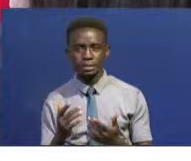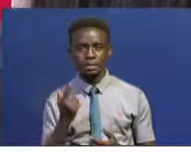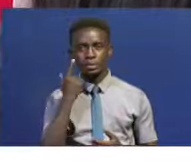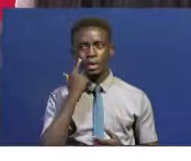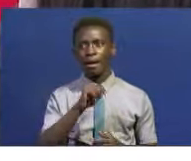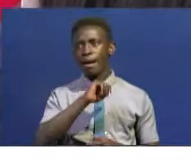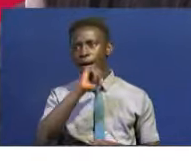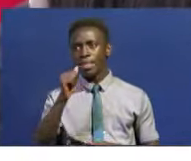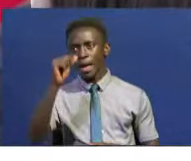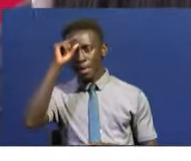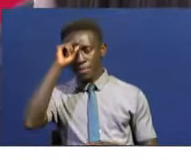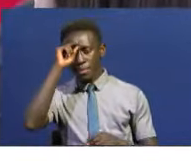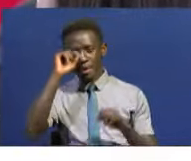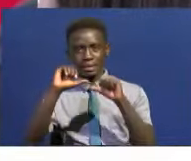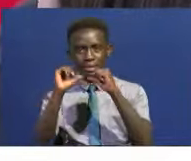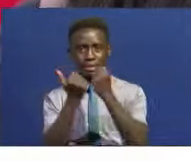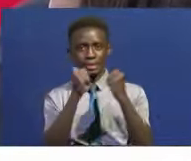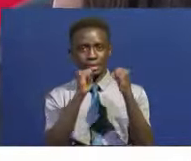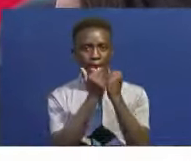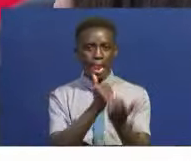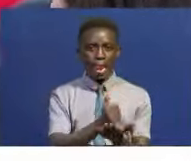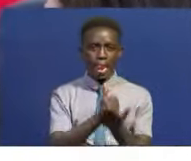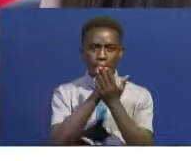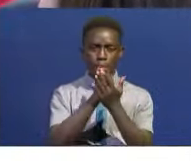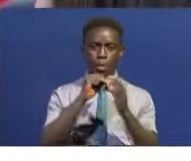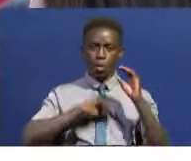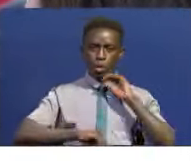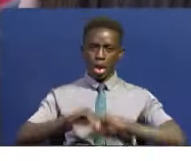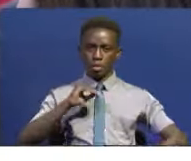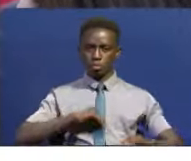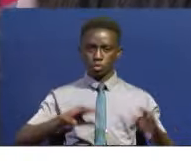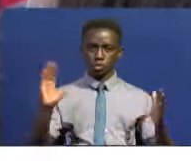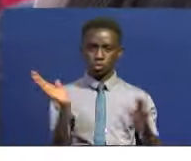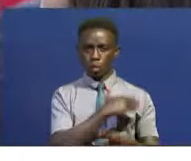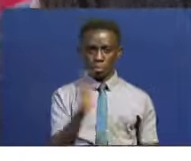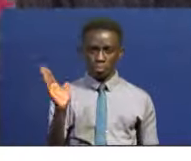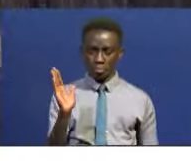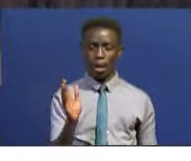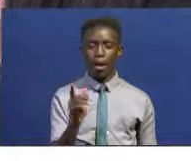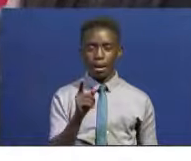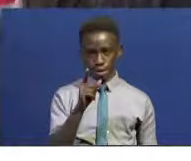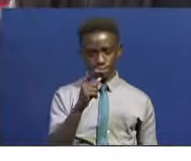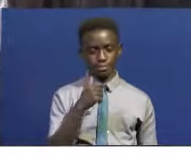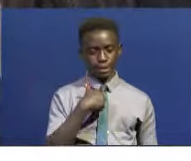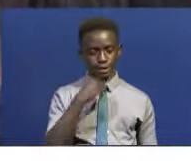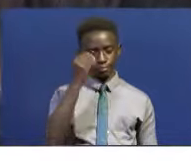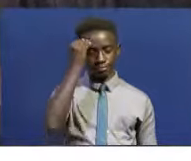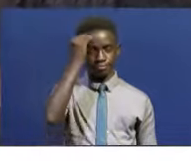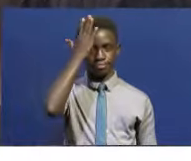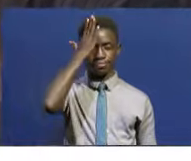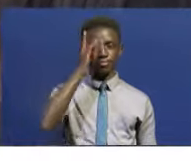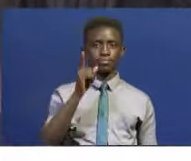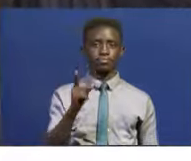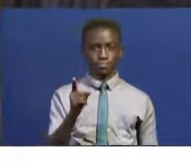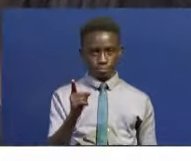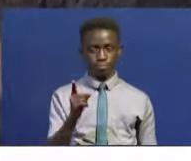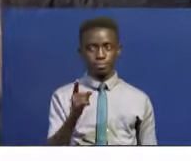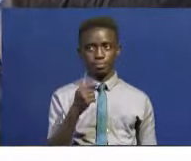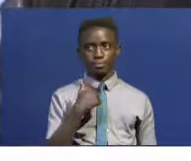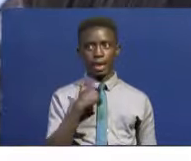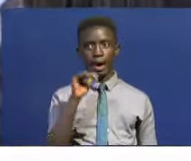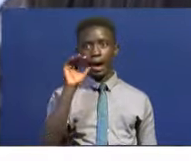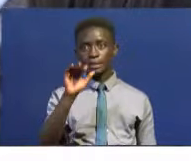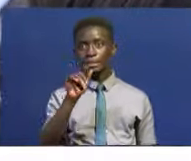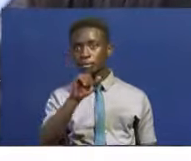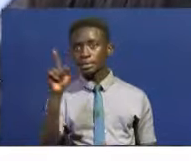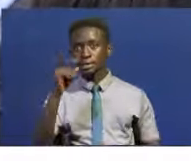agencies in bids to fight corruption, that was the take home for me, and I must appreciate it. And I want to call upon the rest of those